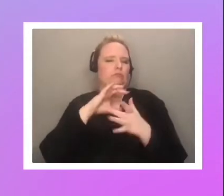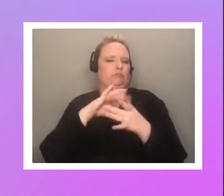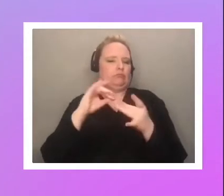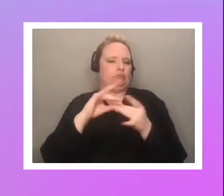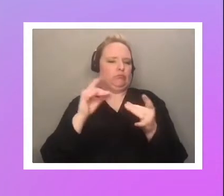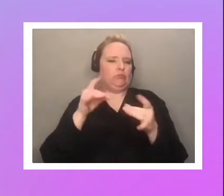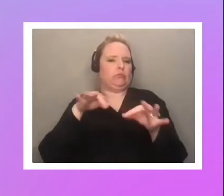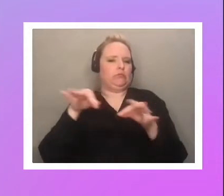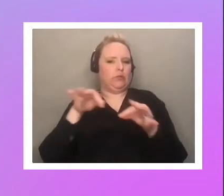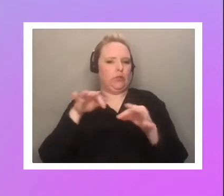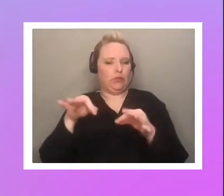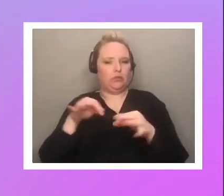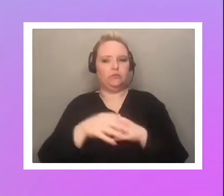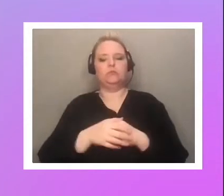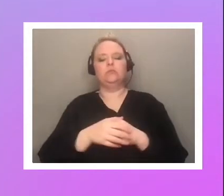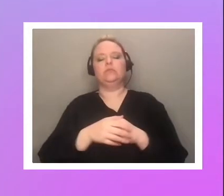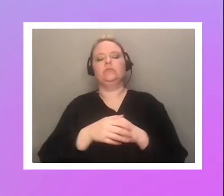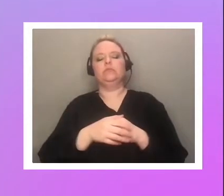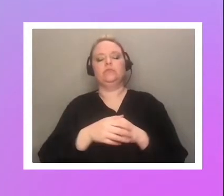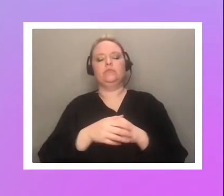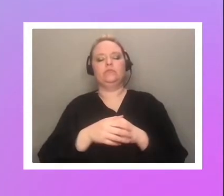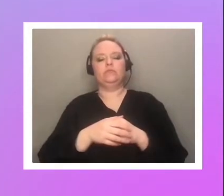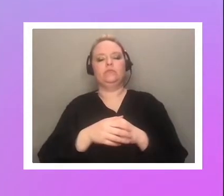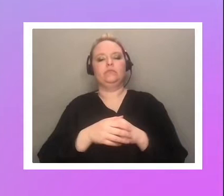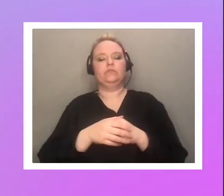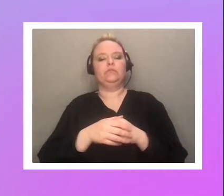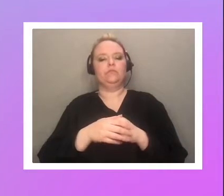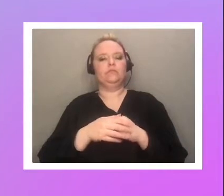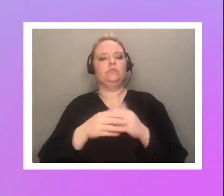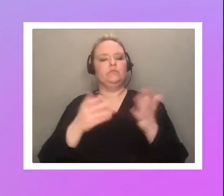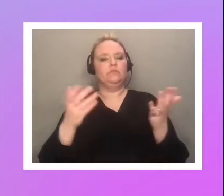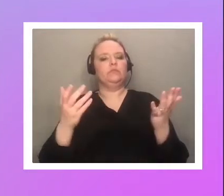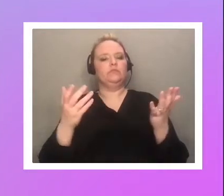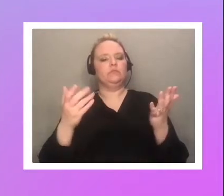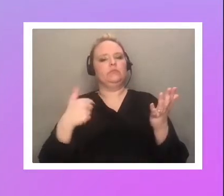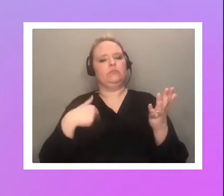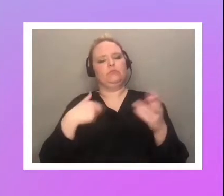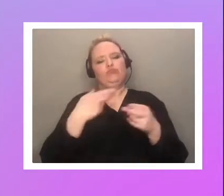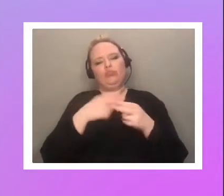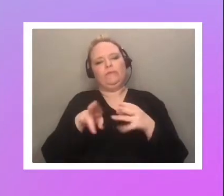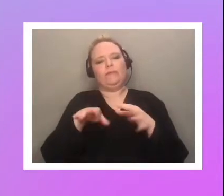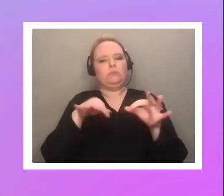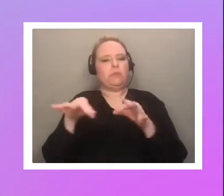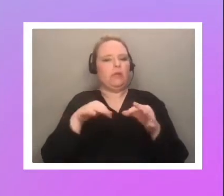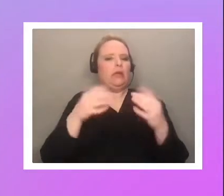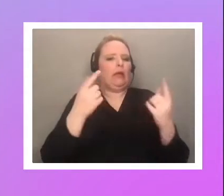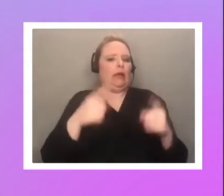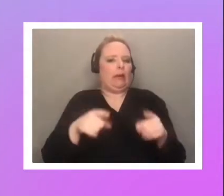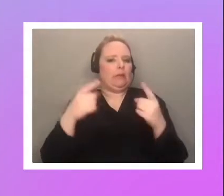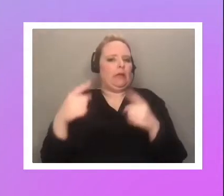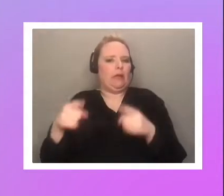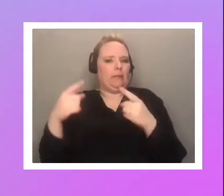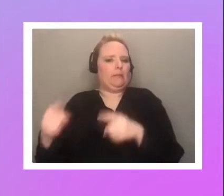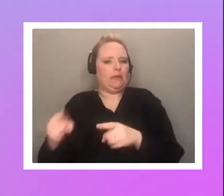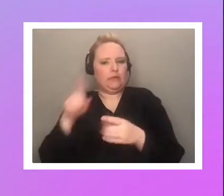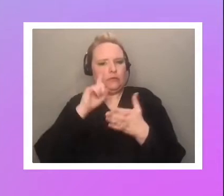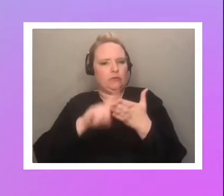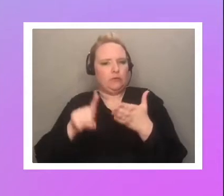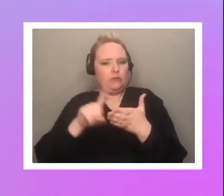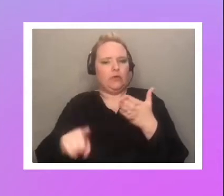typically expect to have happen during one. And I'm going to call back the semisonic